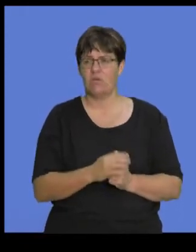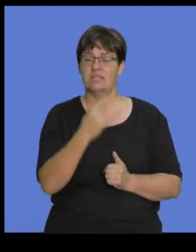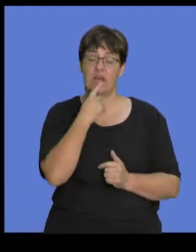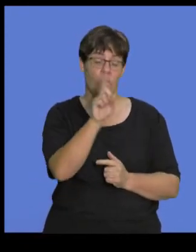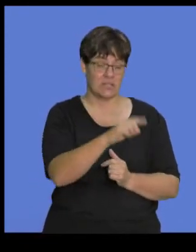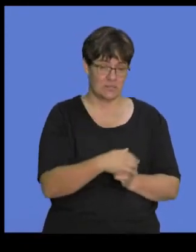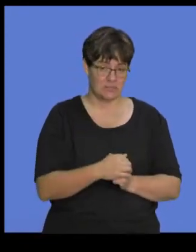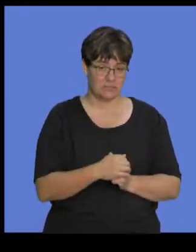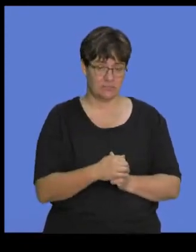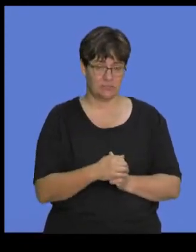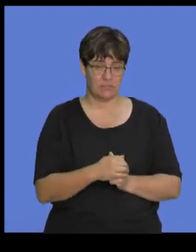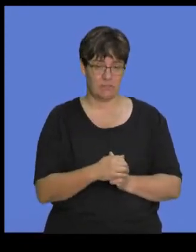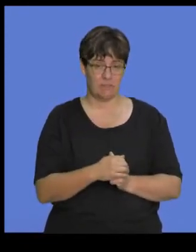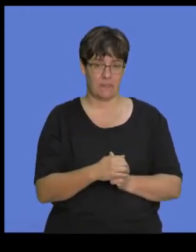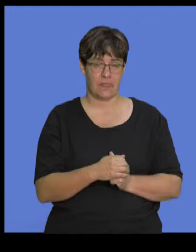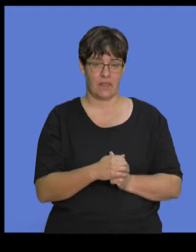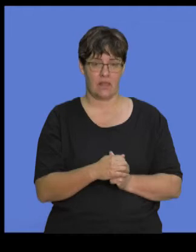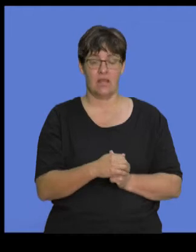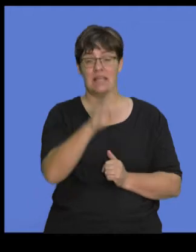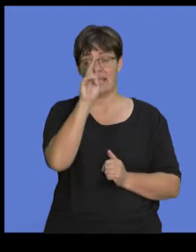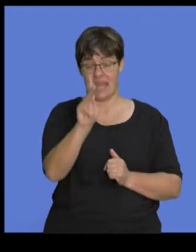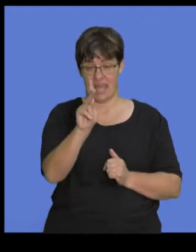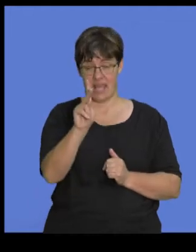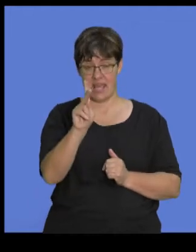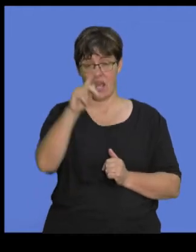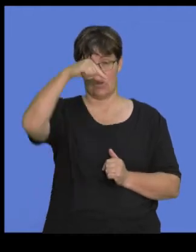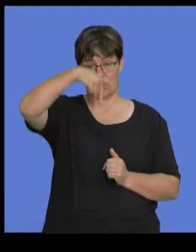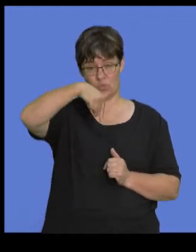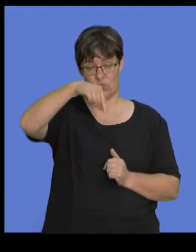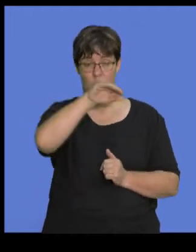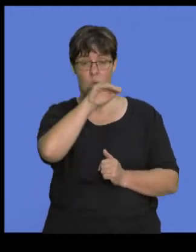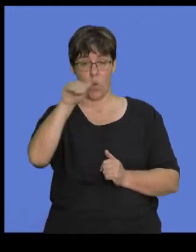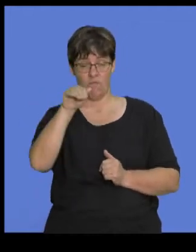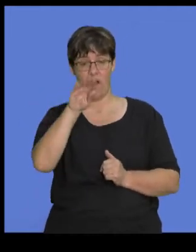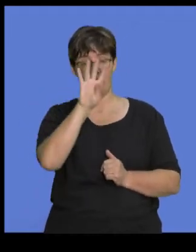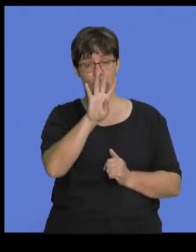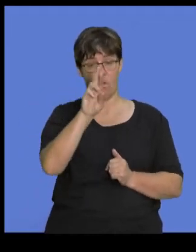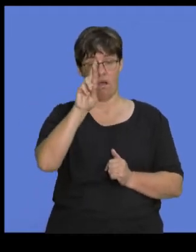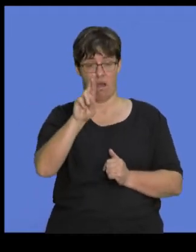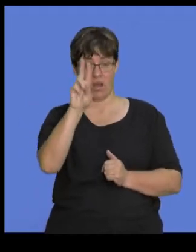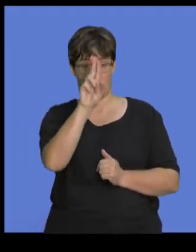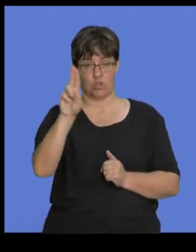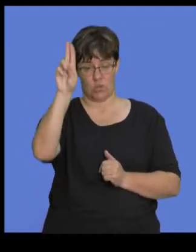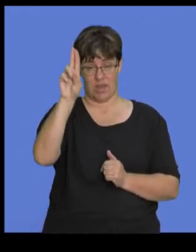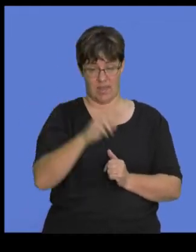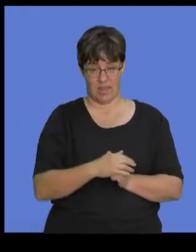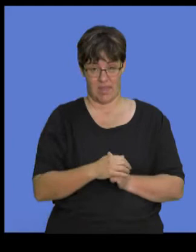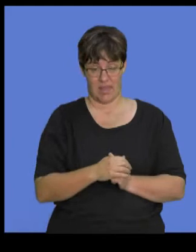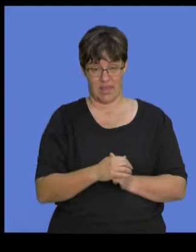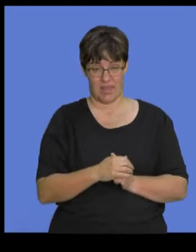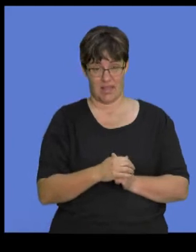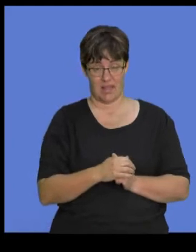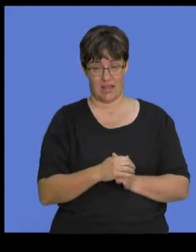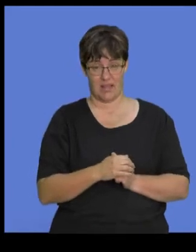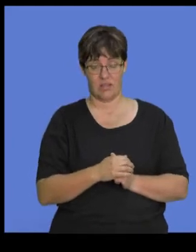simply saying that it's going to be kq over 4r squared.